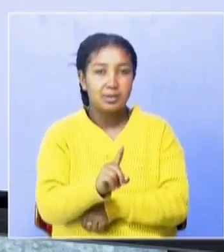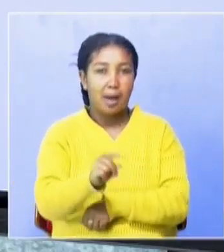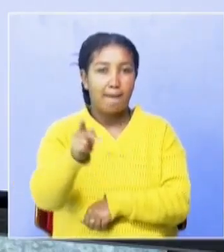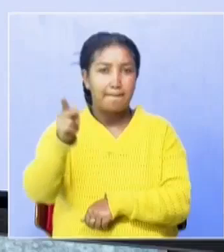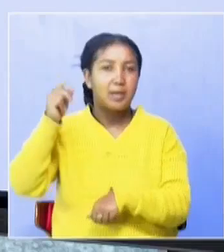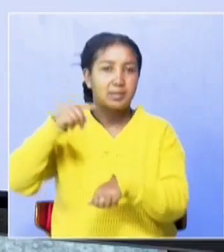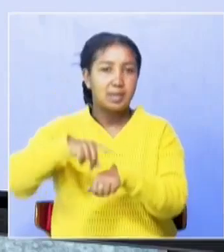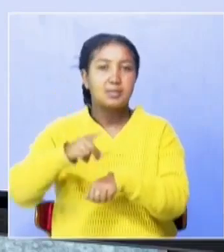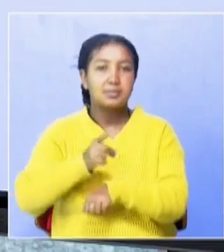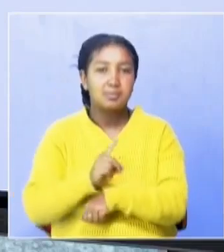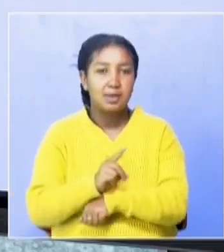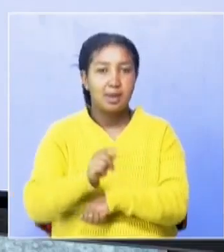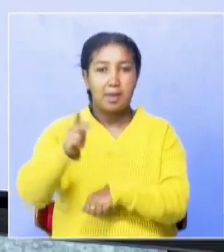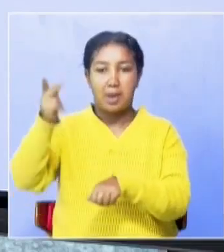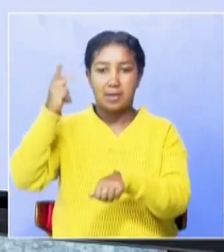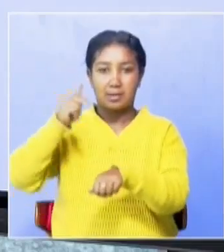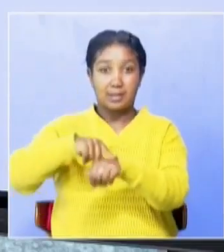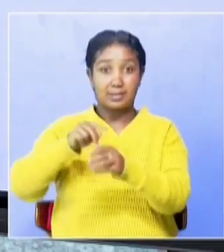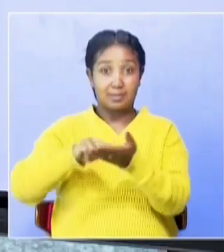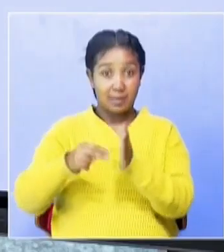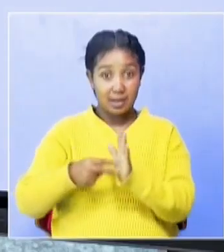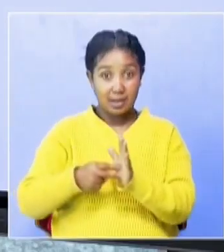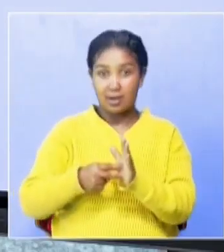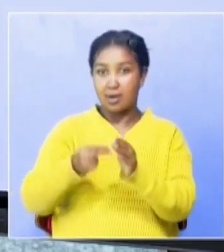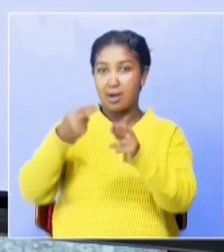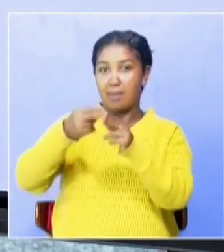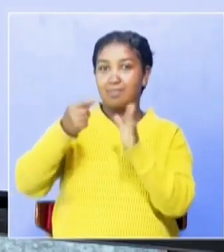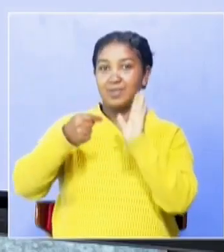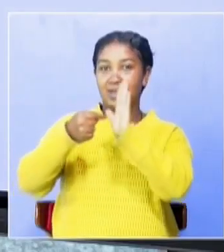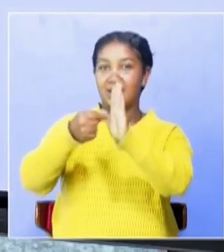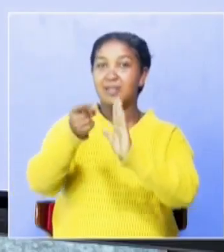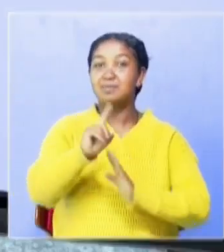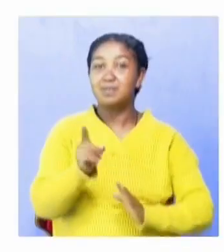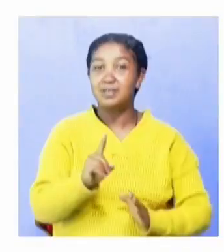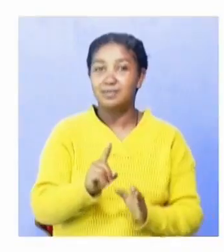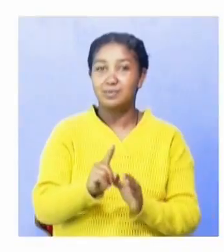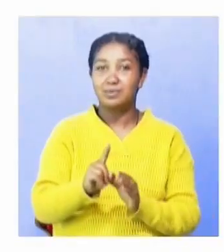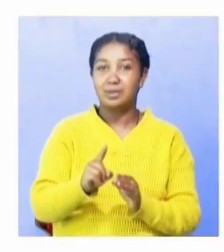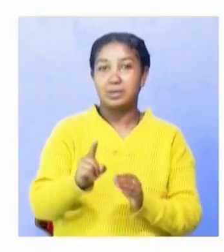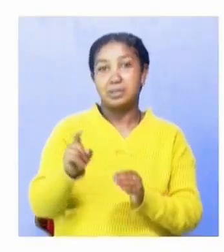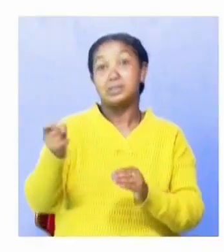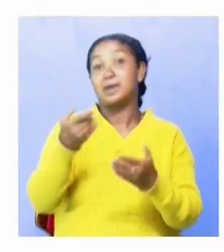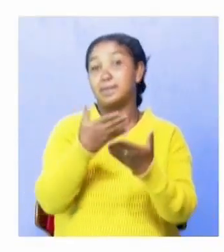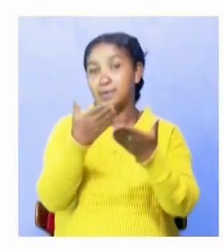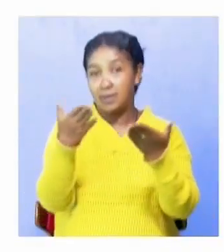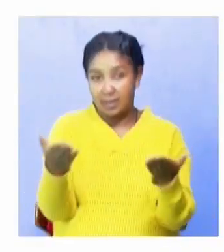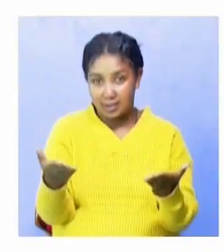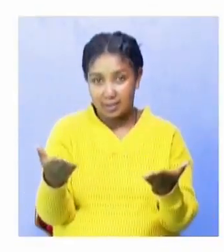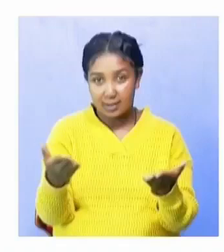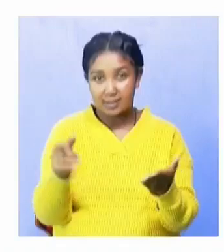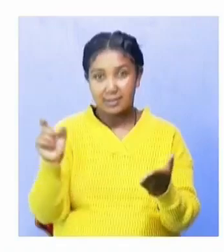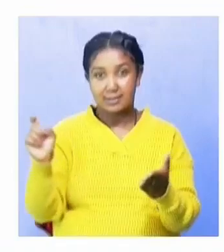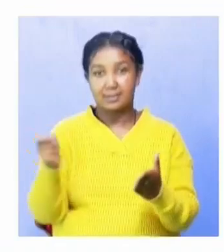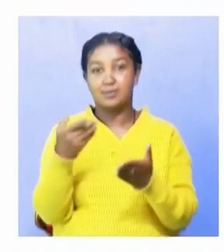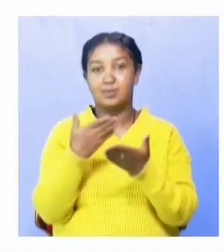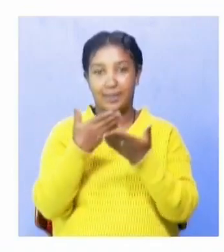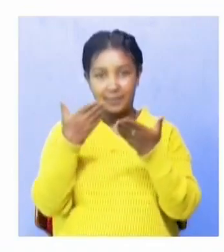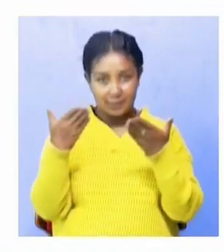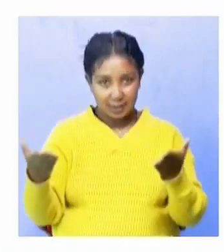Yes? Past tense means, as its name indicates, something